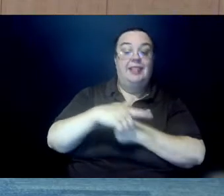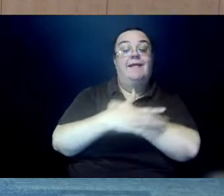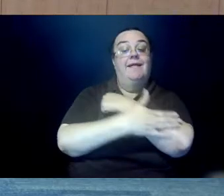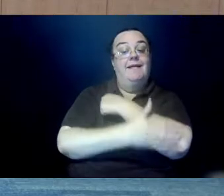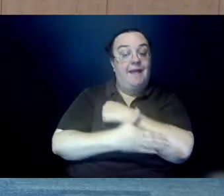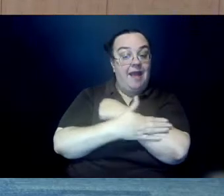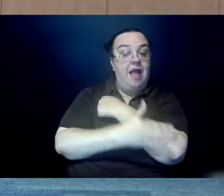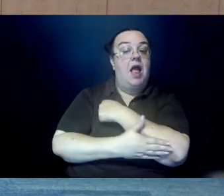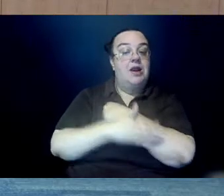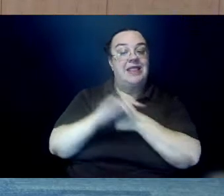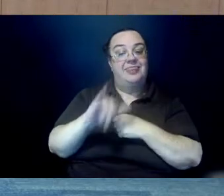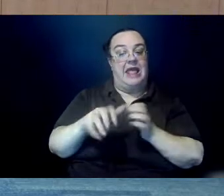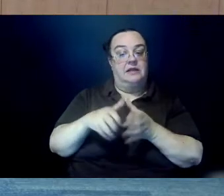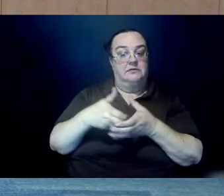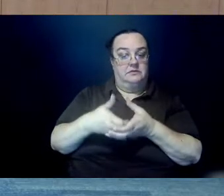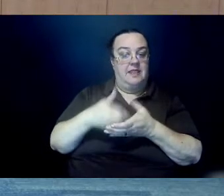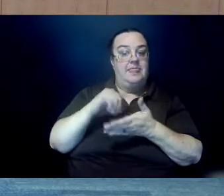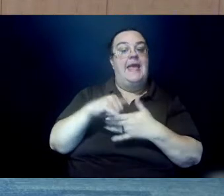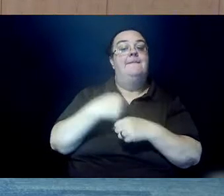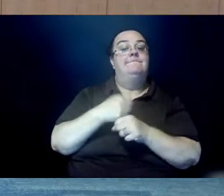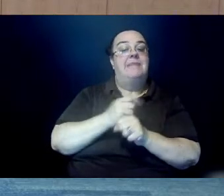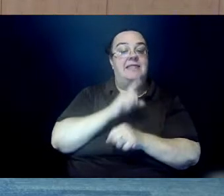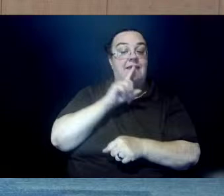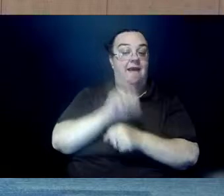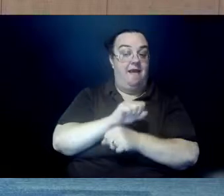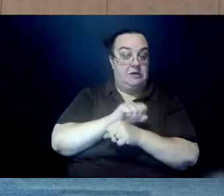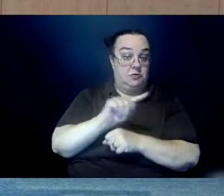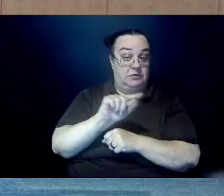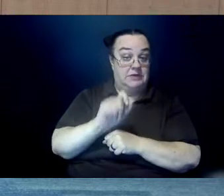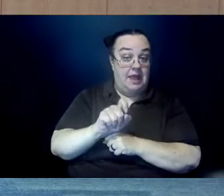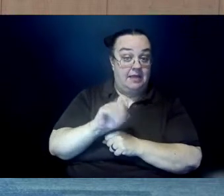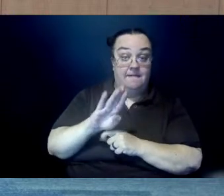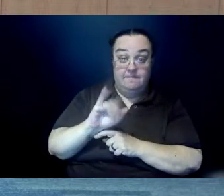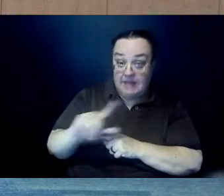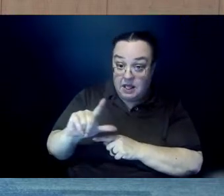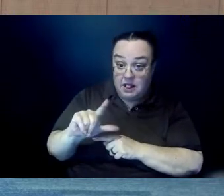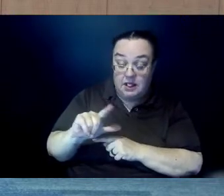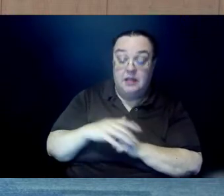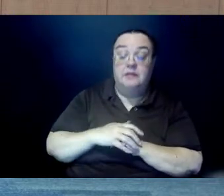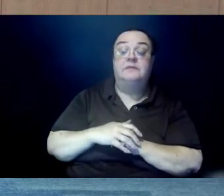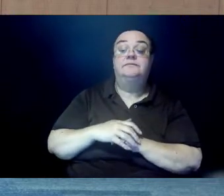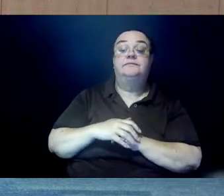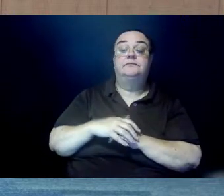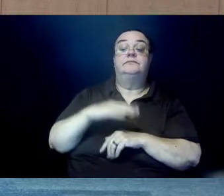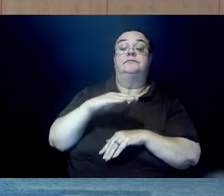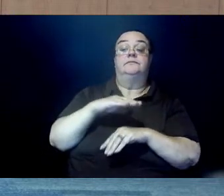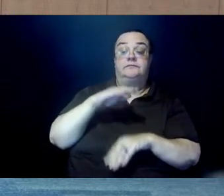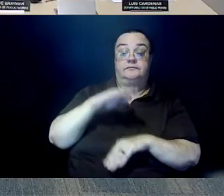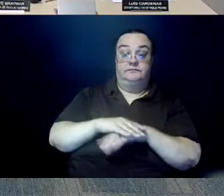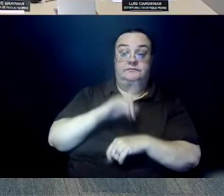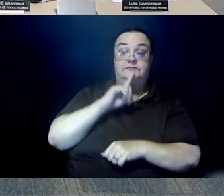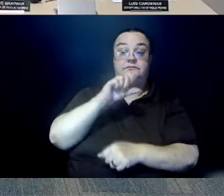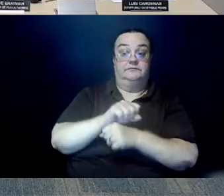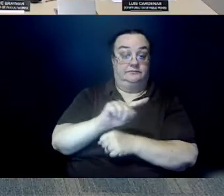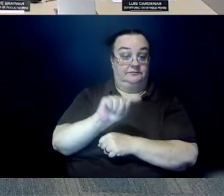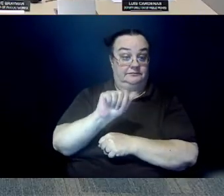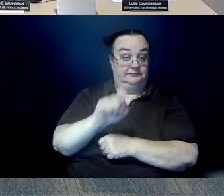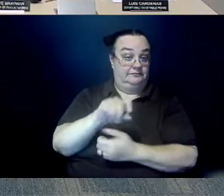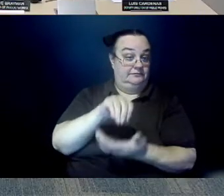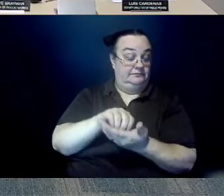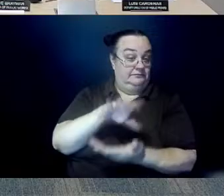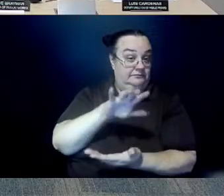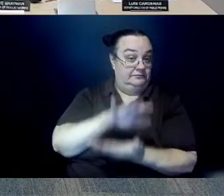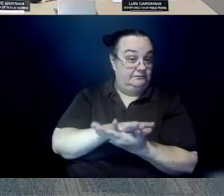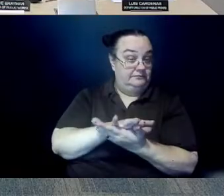the entity that make the actual tax bills. On the actual tax document,